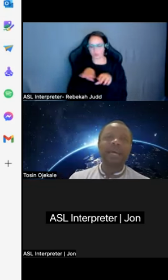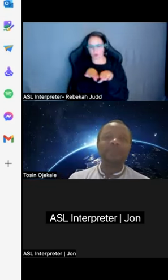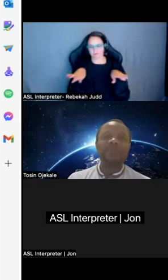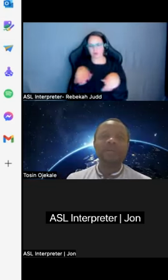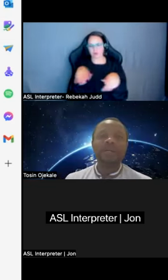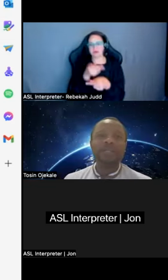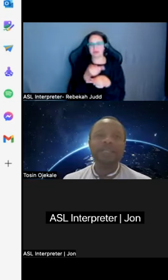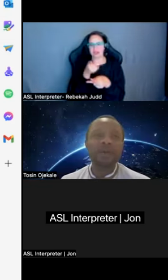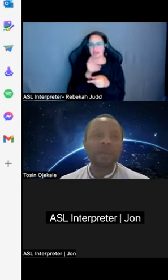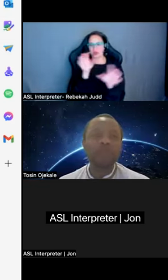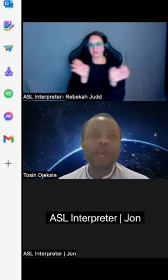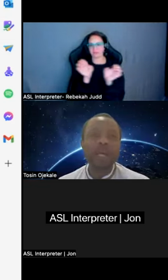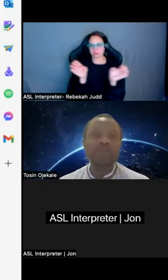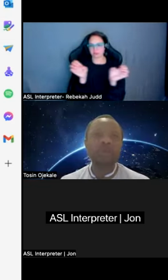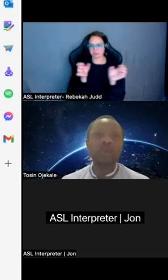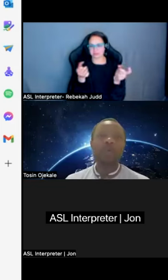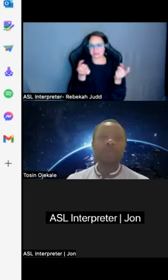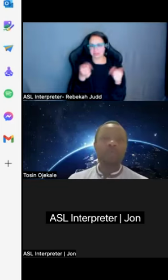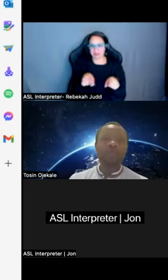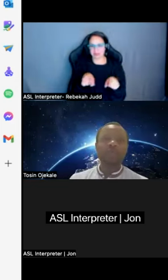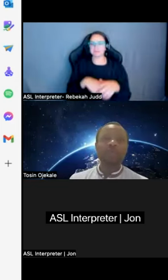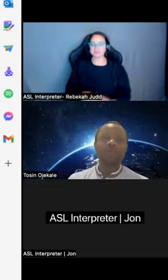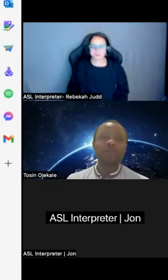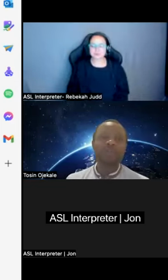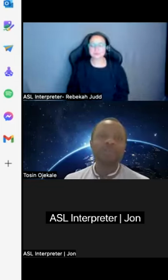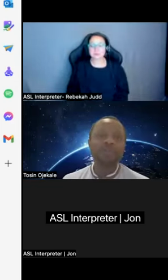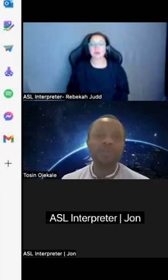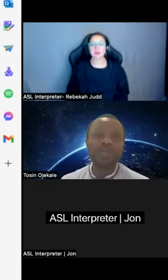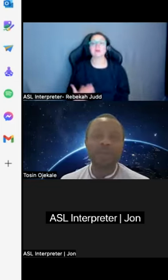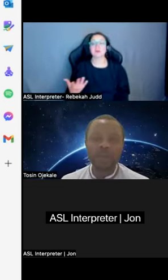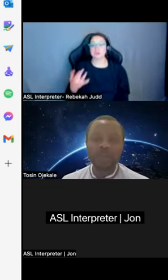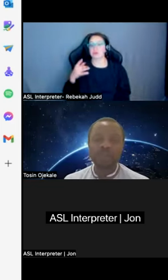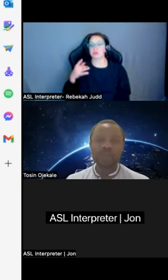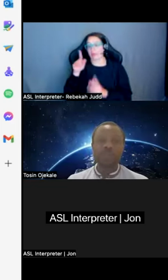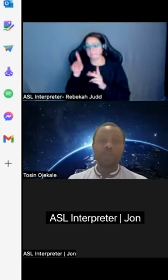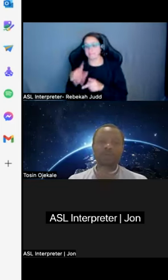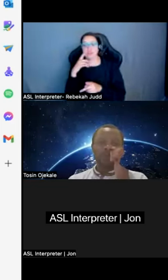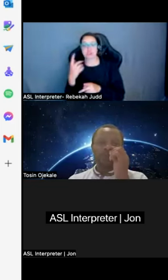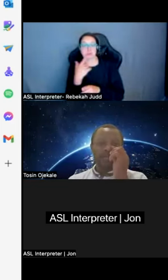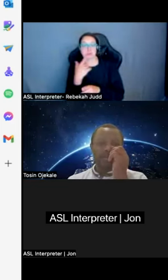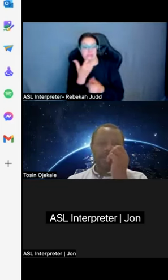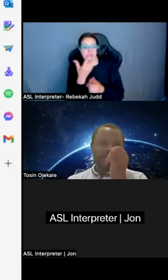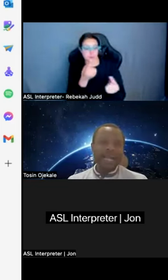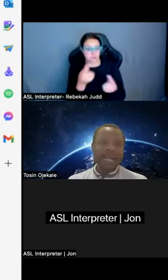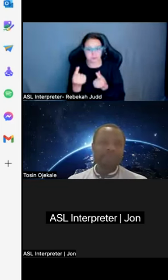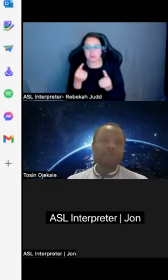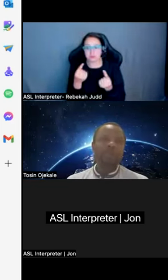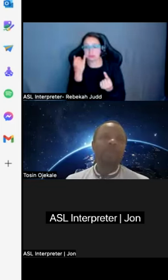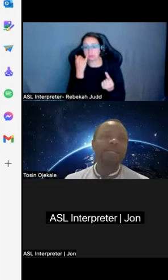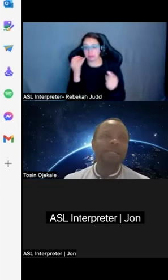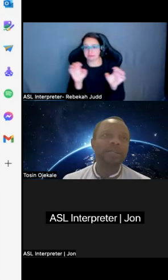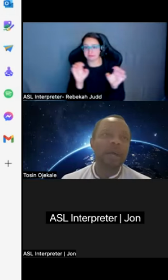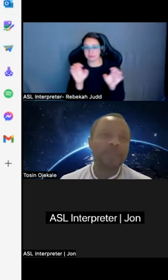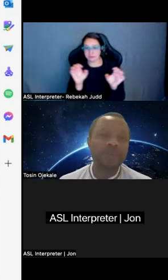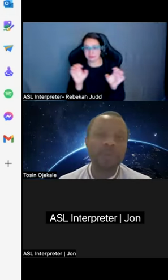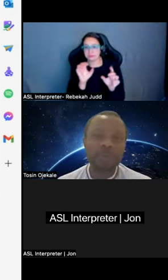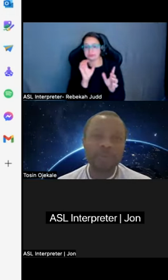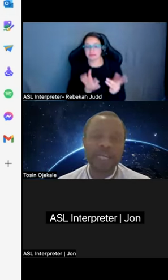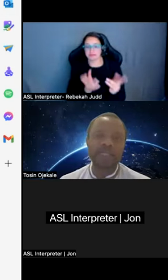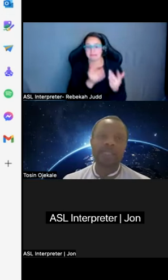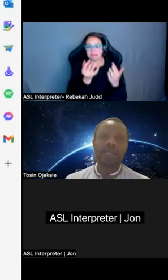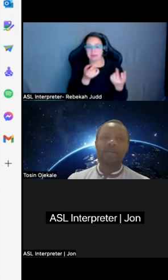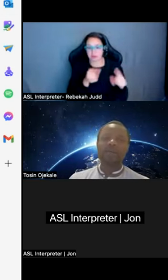fire alarm, they tell people where to go, what to use, what not to use, and what to do. So they guide people through